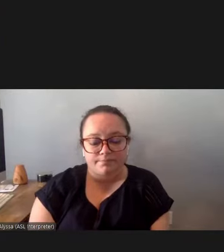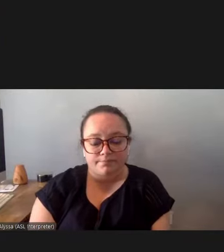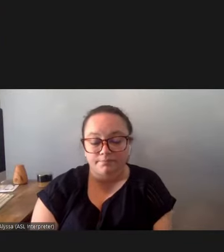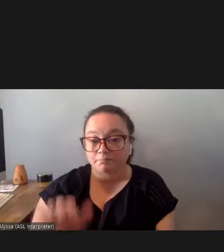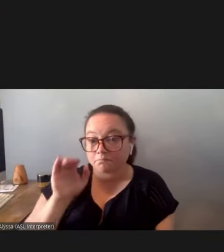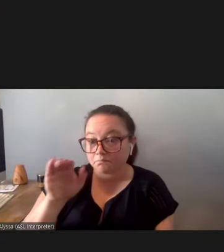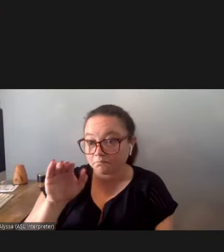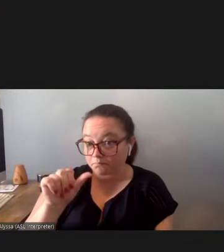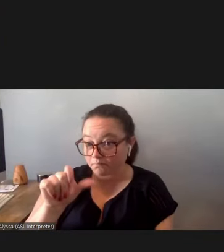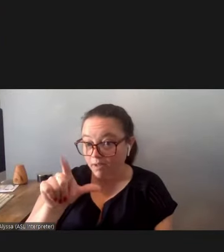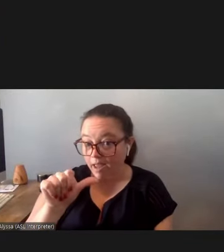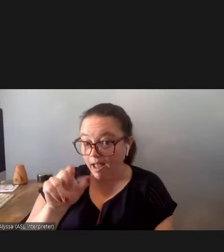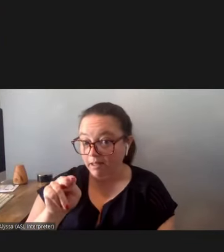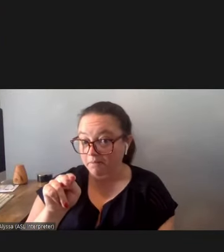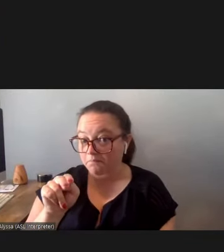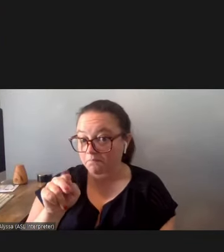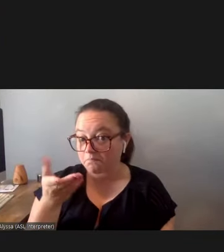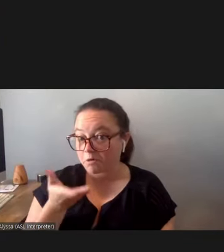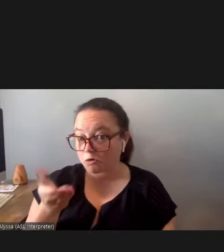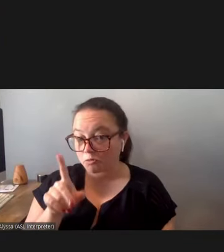Alan?